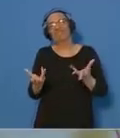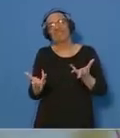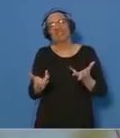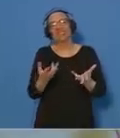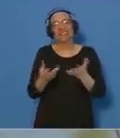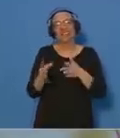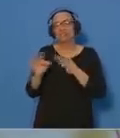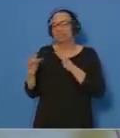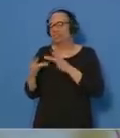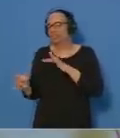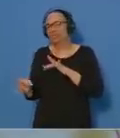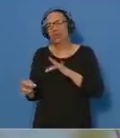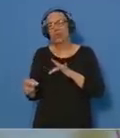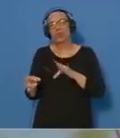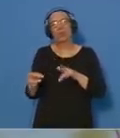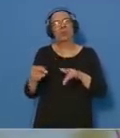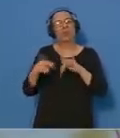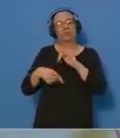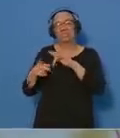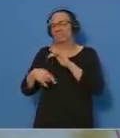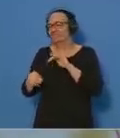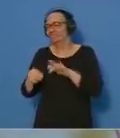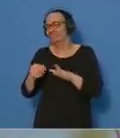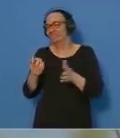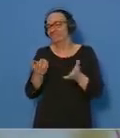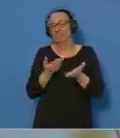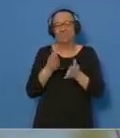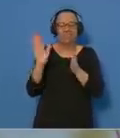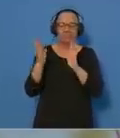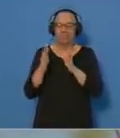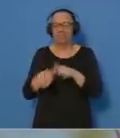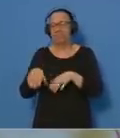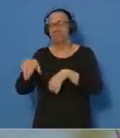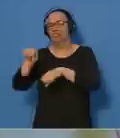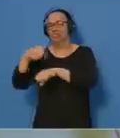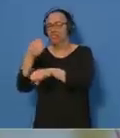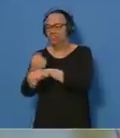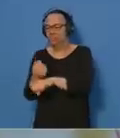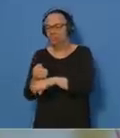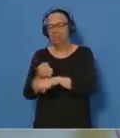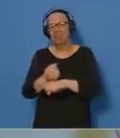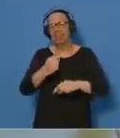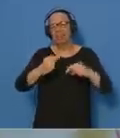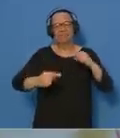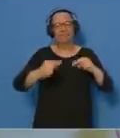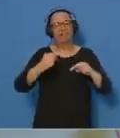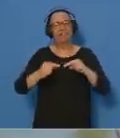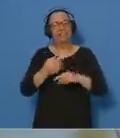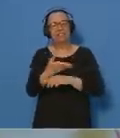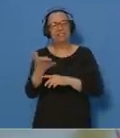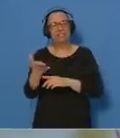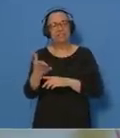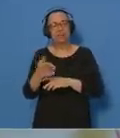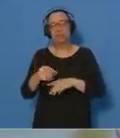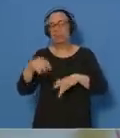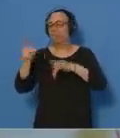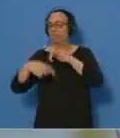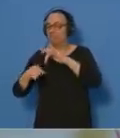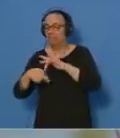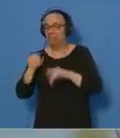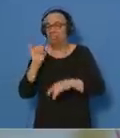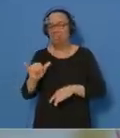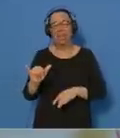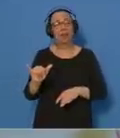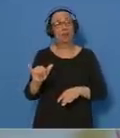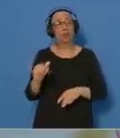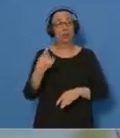we're doing now with respect to the shelter in place and the other types of social distancing and other measures that we've spoken about, in the absence of that,